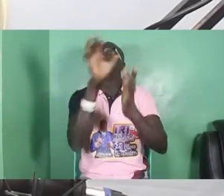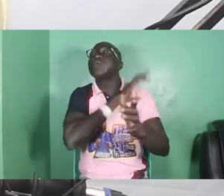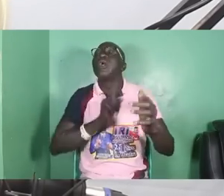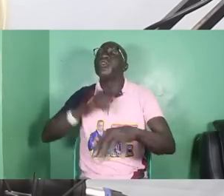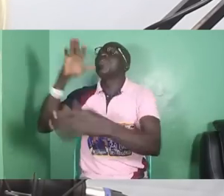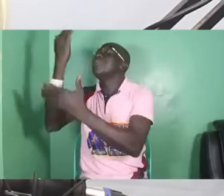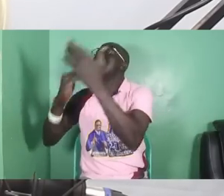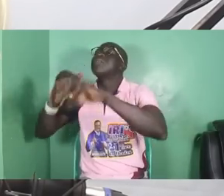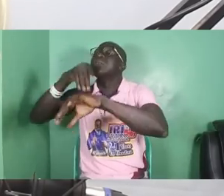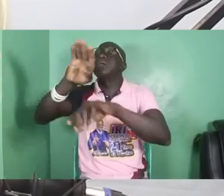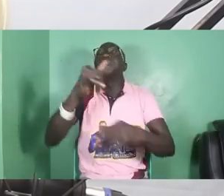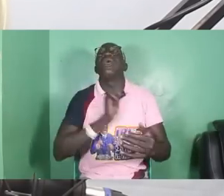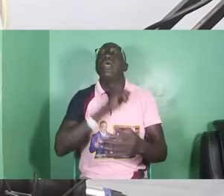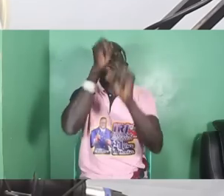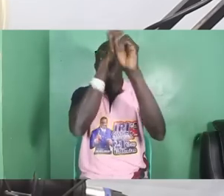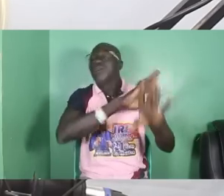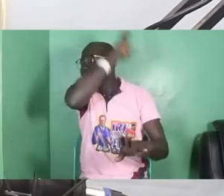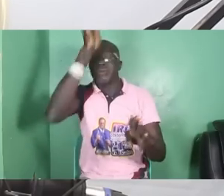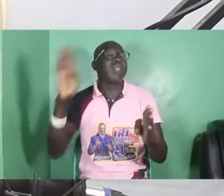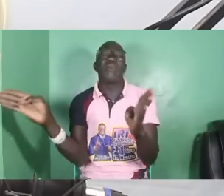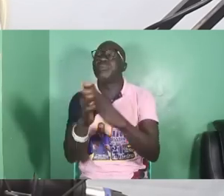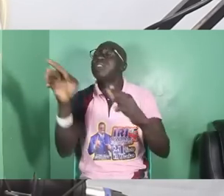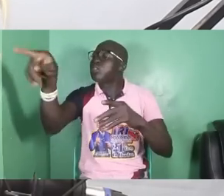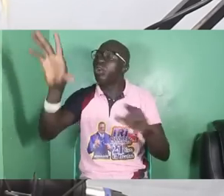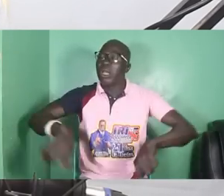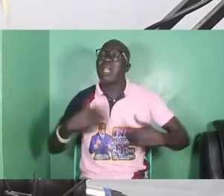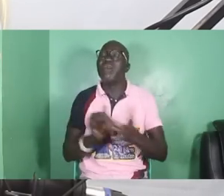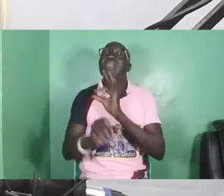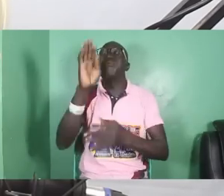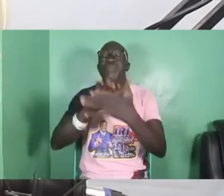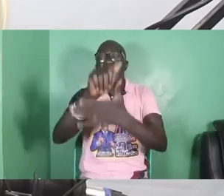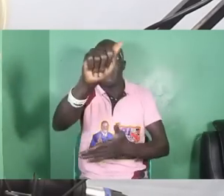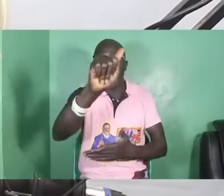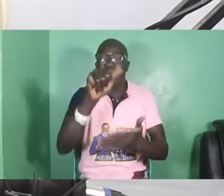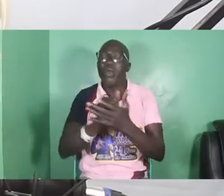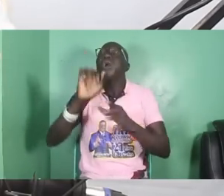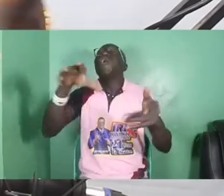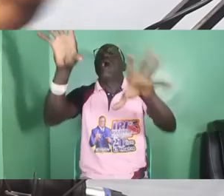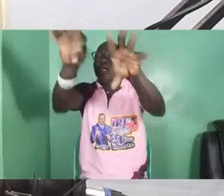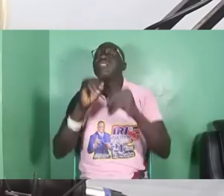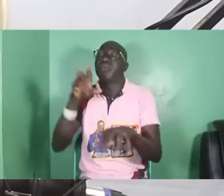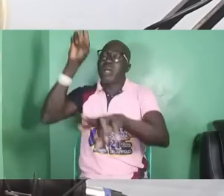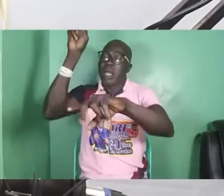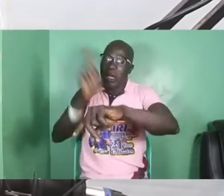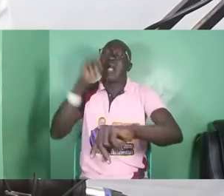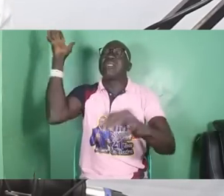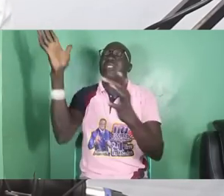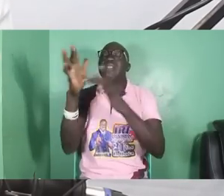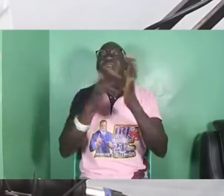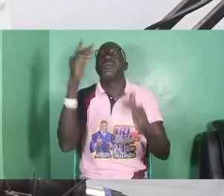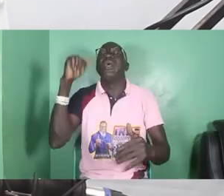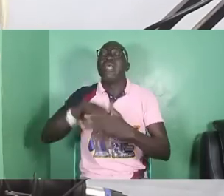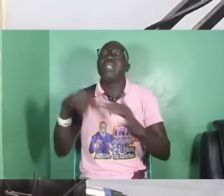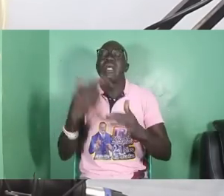Authority to release from my mouth. With the authority of Christ. Will not send me. If you go to